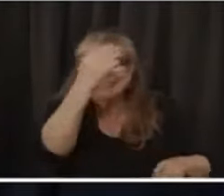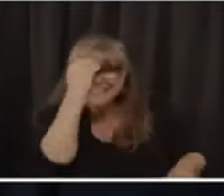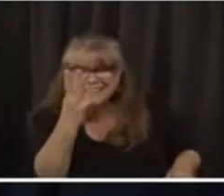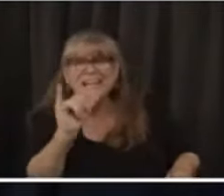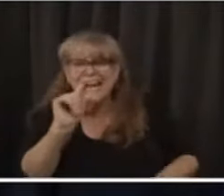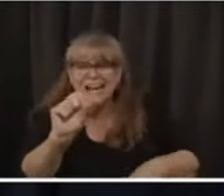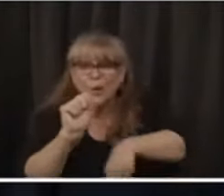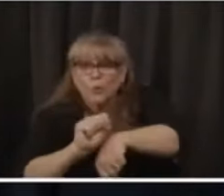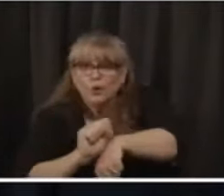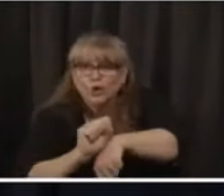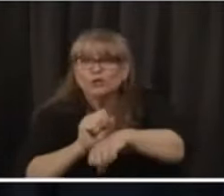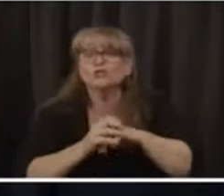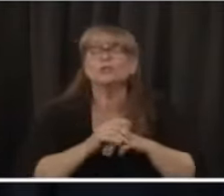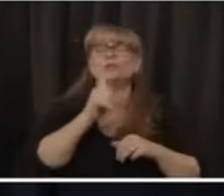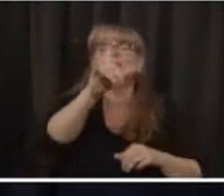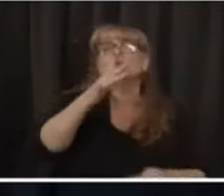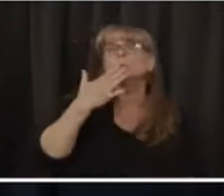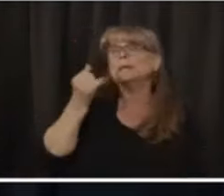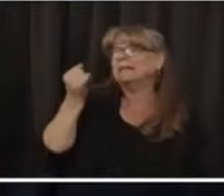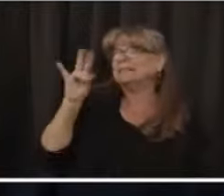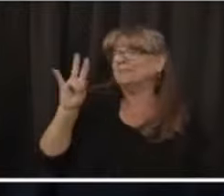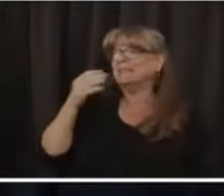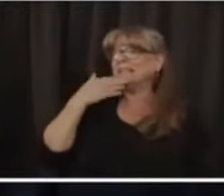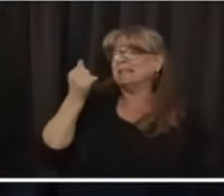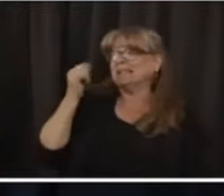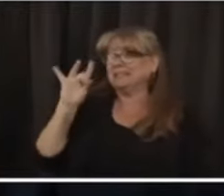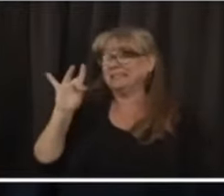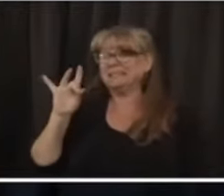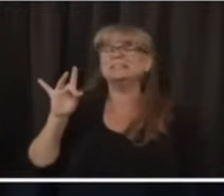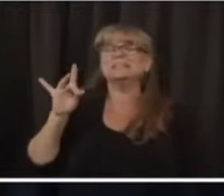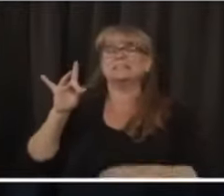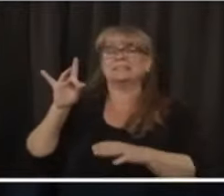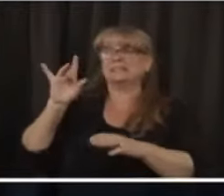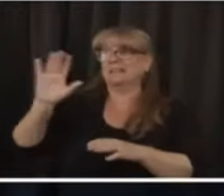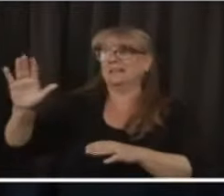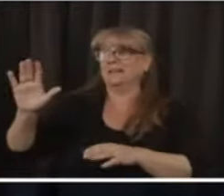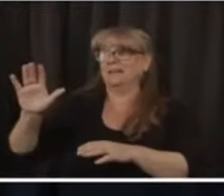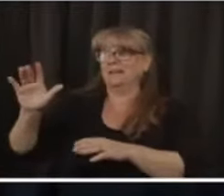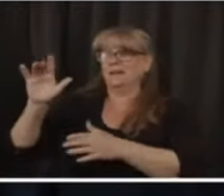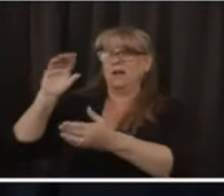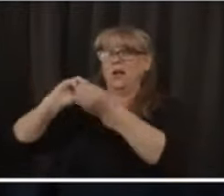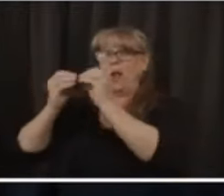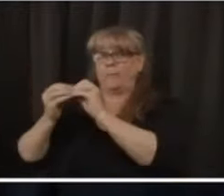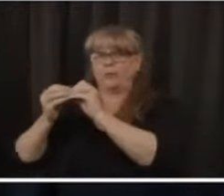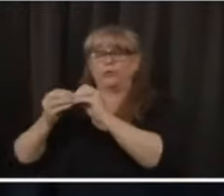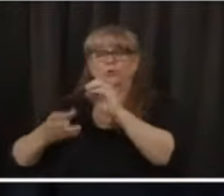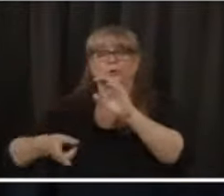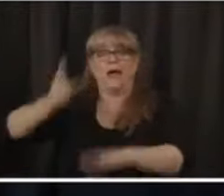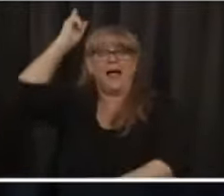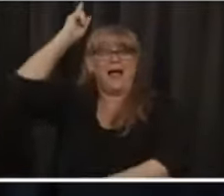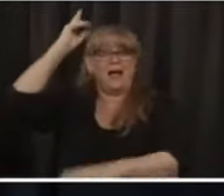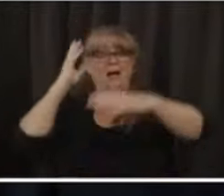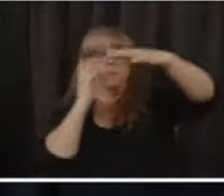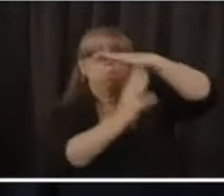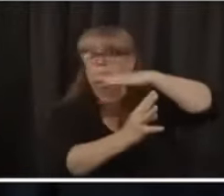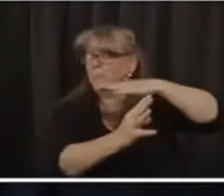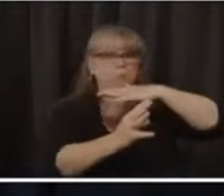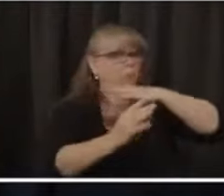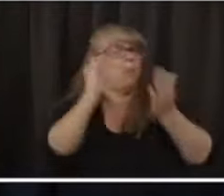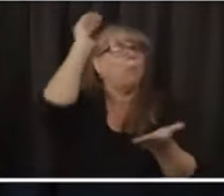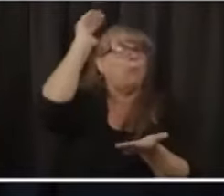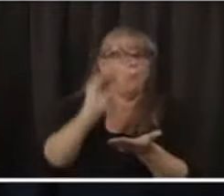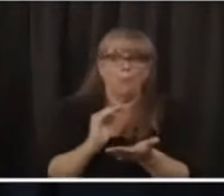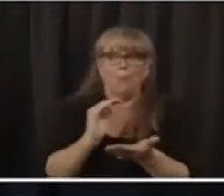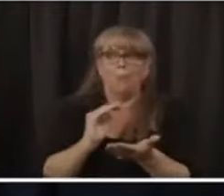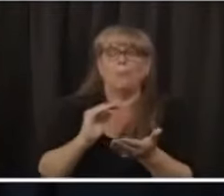and 80s, our number in our hospitals is getting lower and lower. It's unfortunately why the number of people in their 20s, 30s, and 40s is going up, because